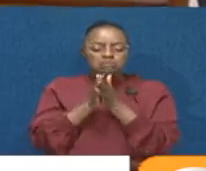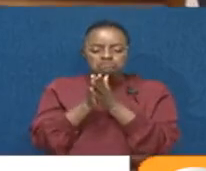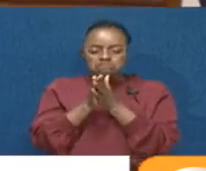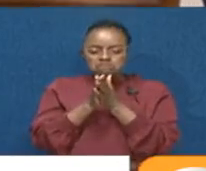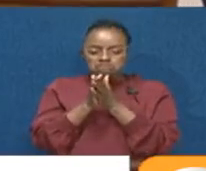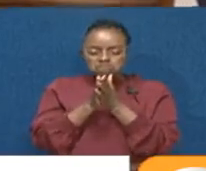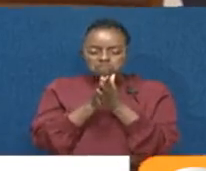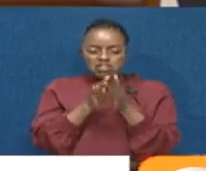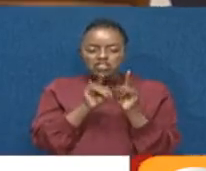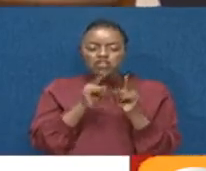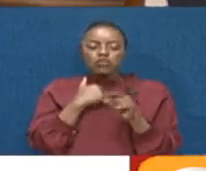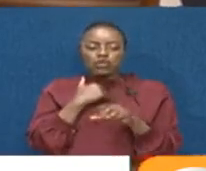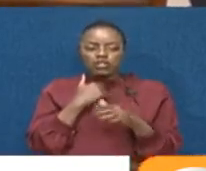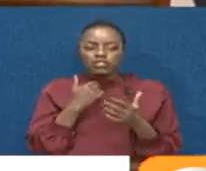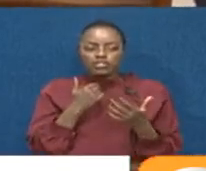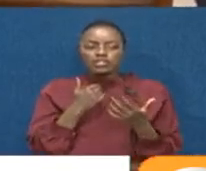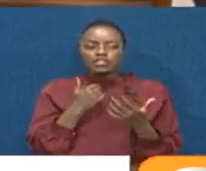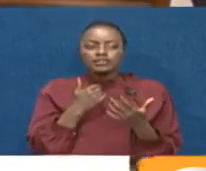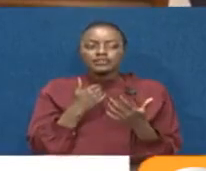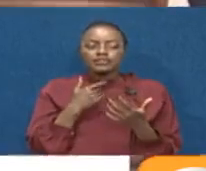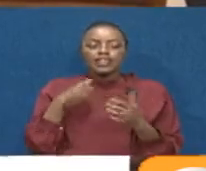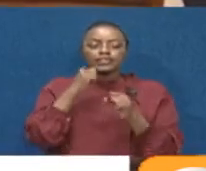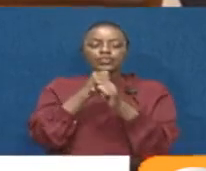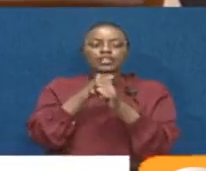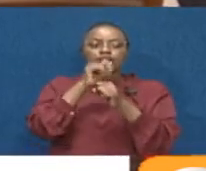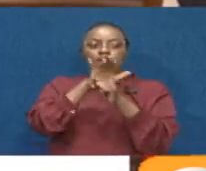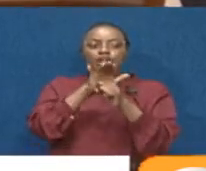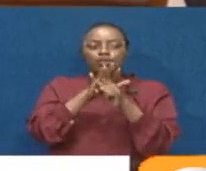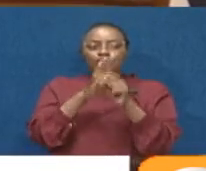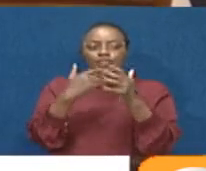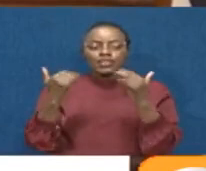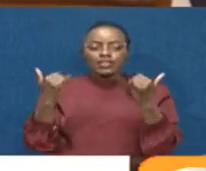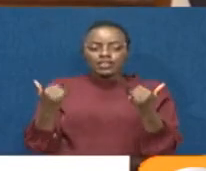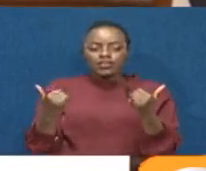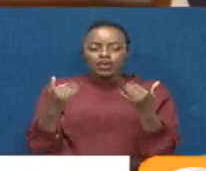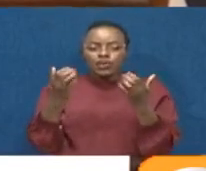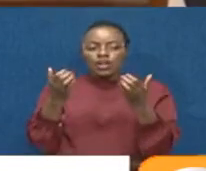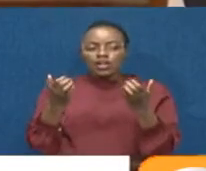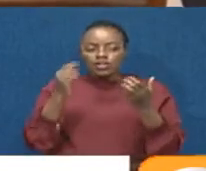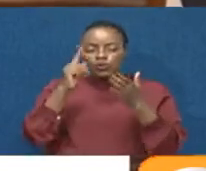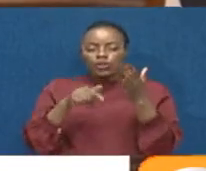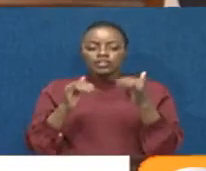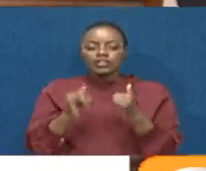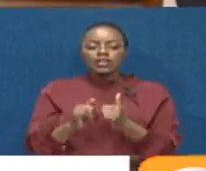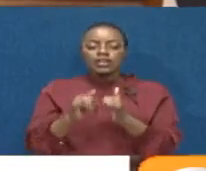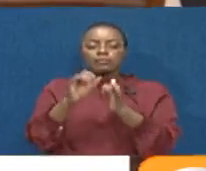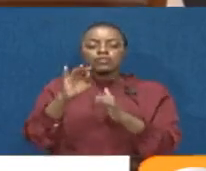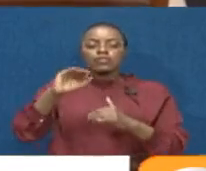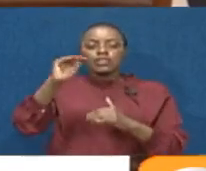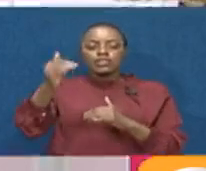is, and I would want to ask is, we have done most of the things now. What we require is implementation of the city.